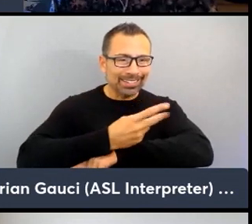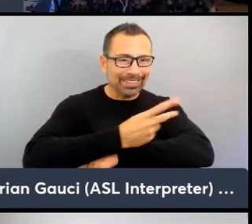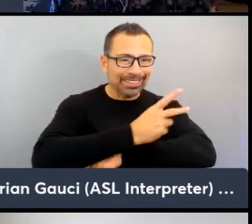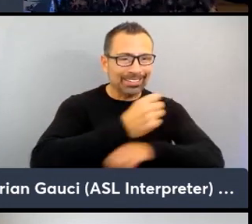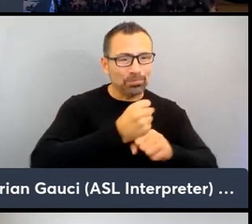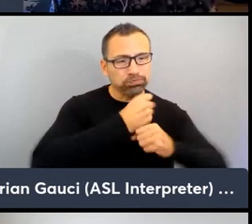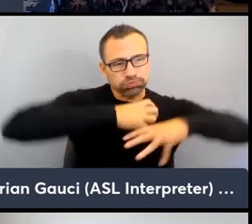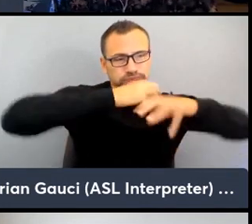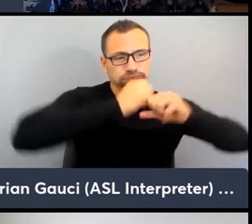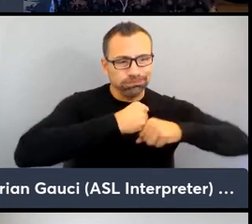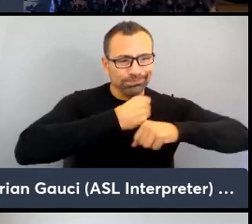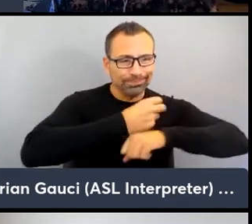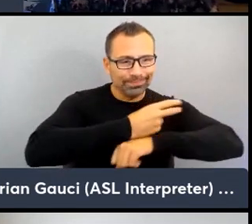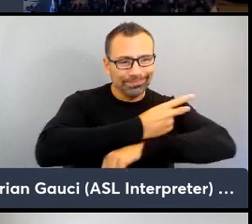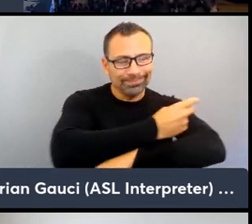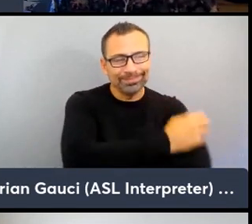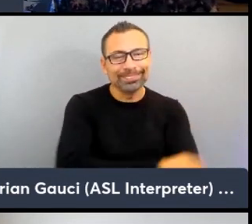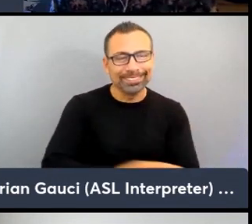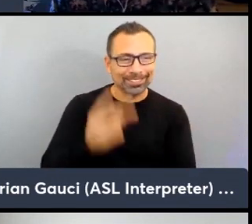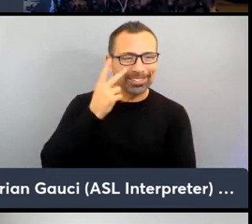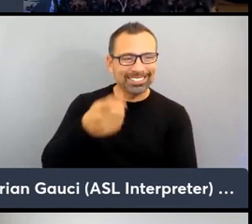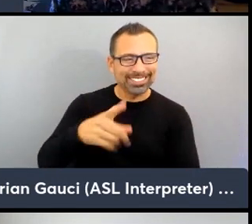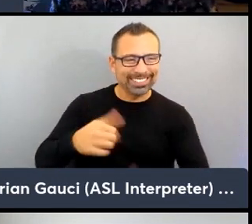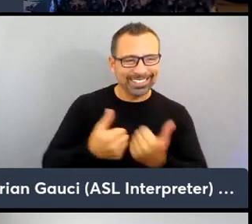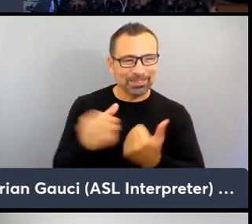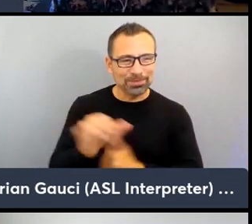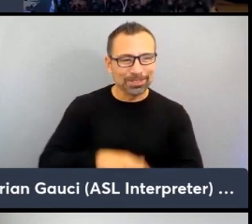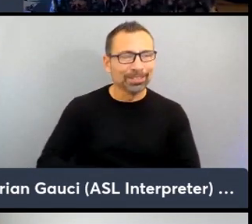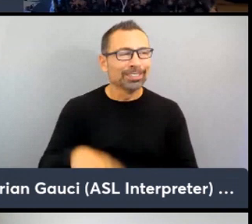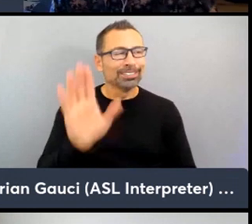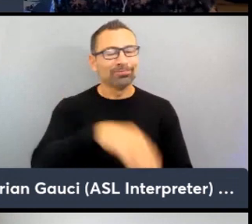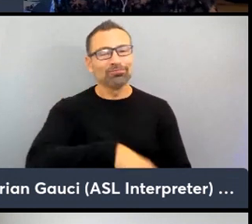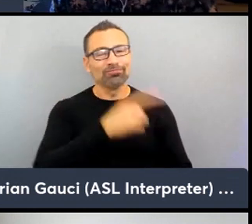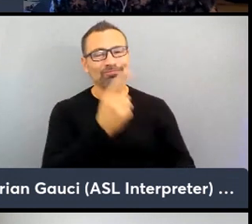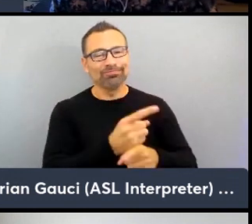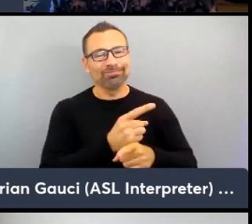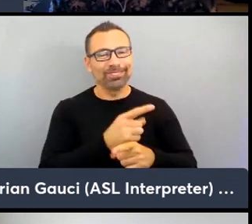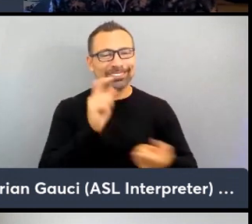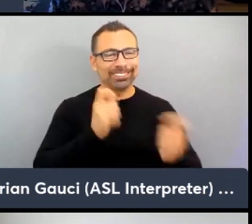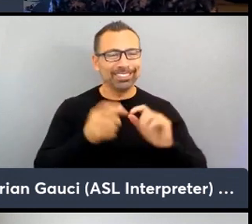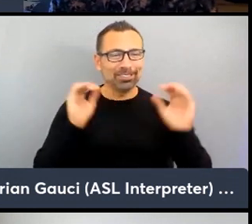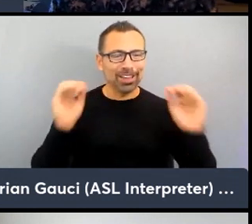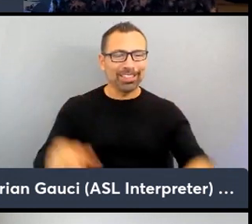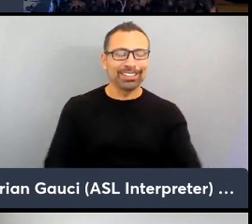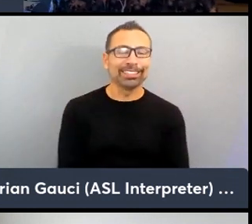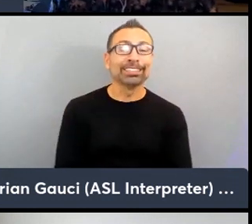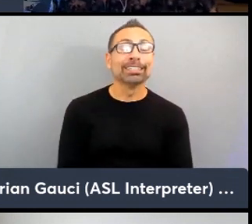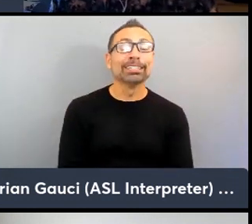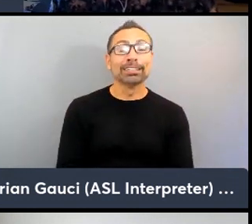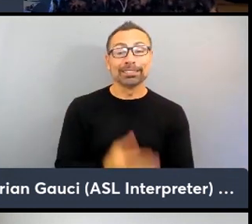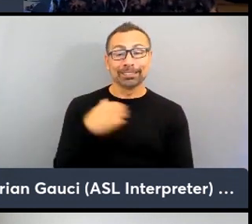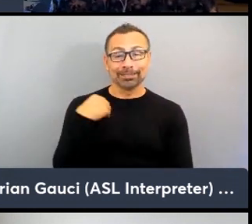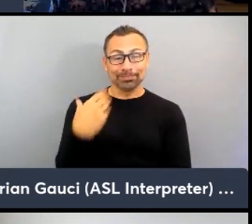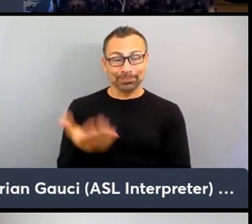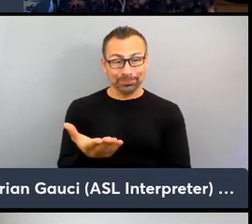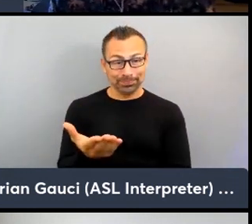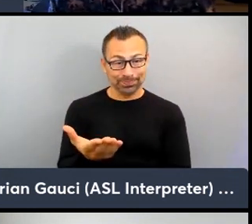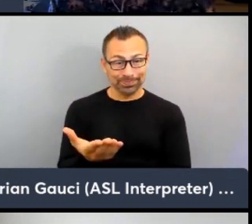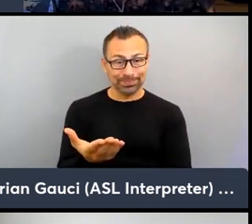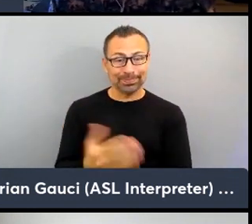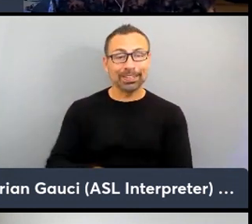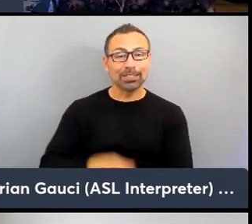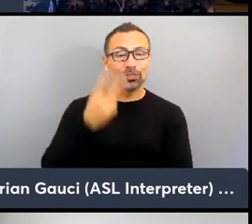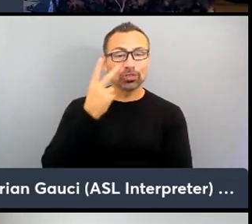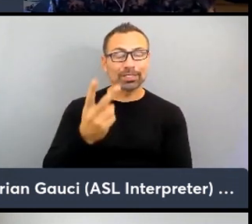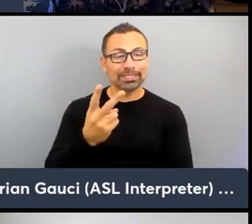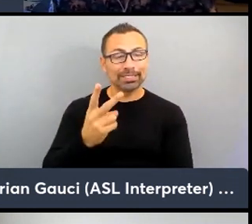gross as it was the first time. Yep. Nothing's changed. Yes. Yeah. And here you can see I was finding IDA,